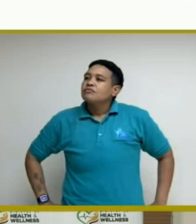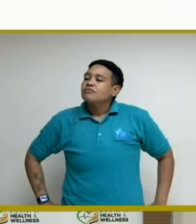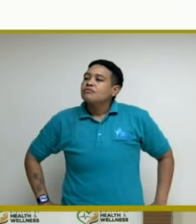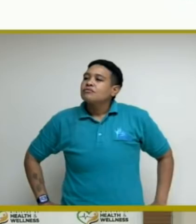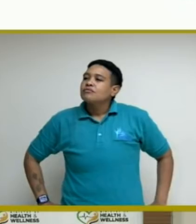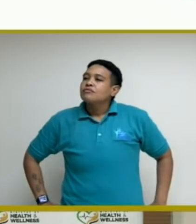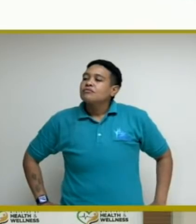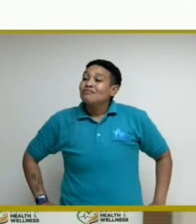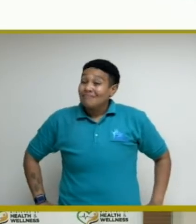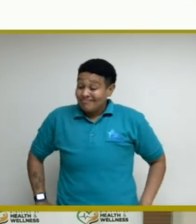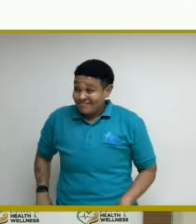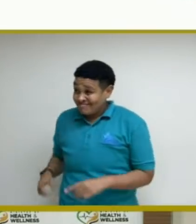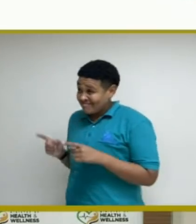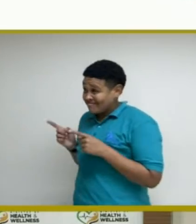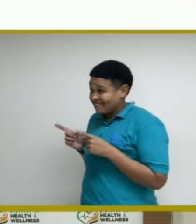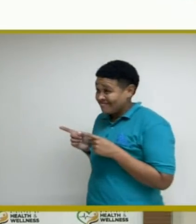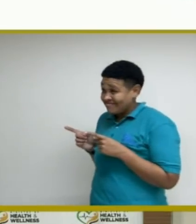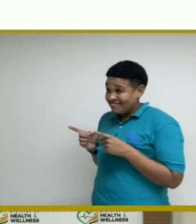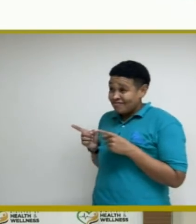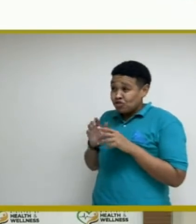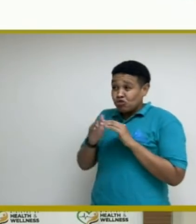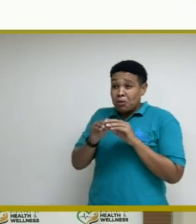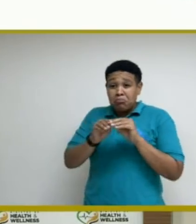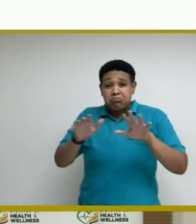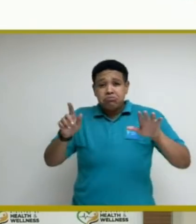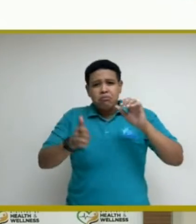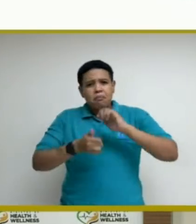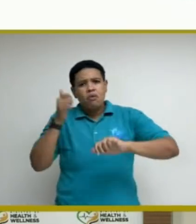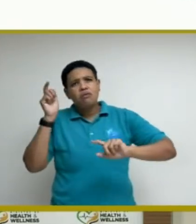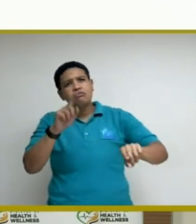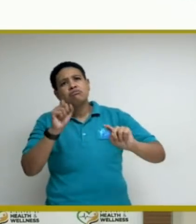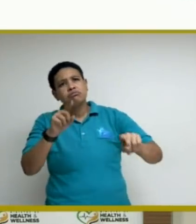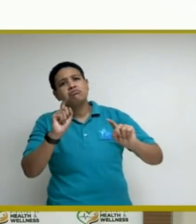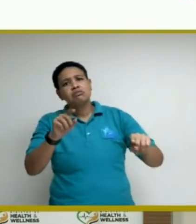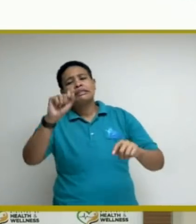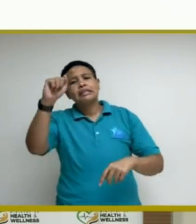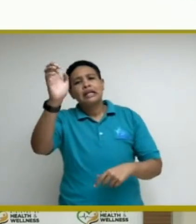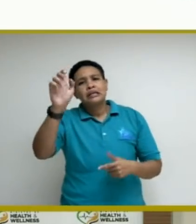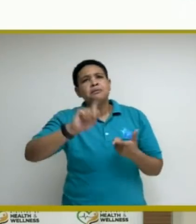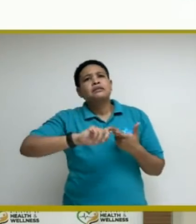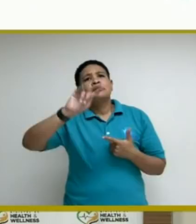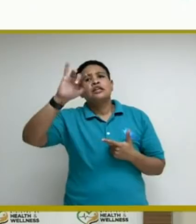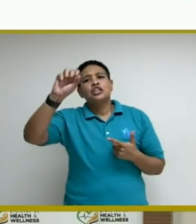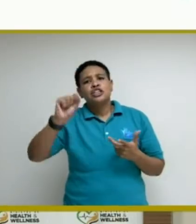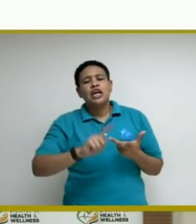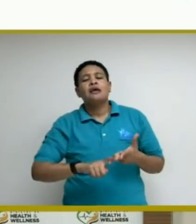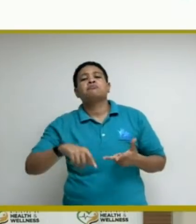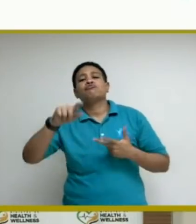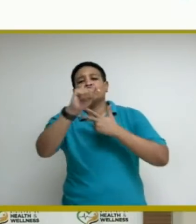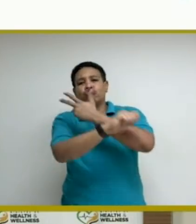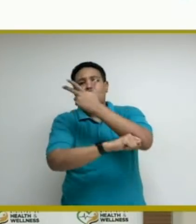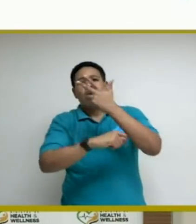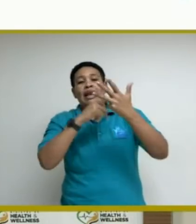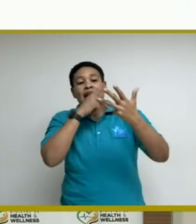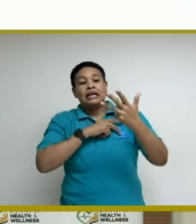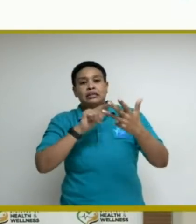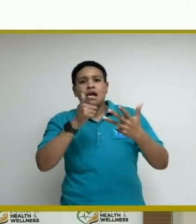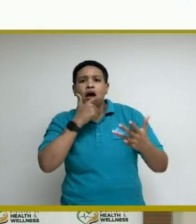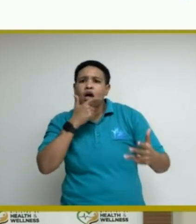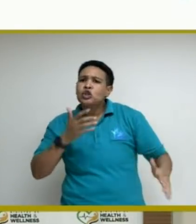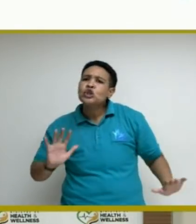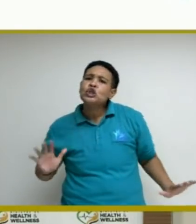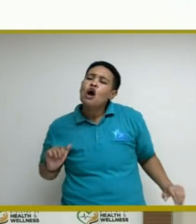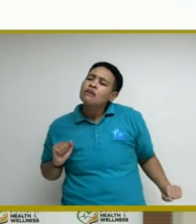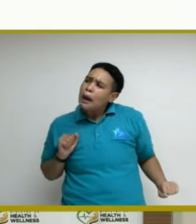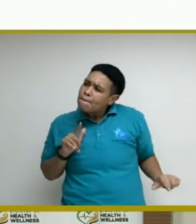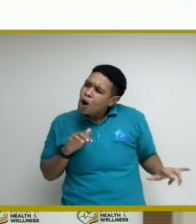of vaccination. So St. Elizabeth, St. James, Trelawney, and Kingston and St. Andrew are the parishes that we've had the best turnout